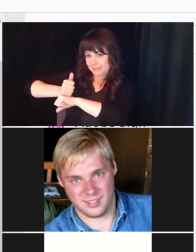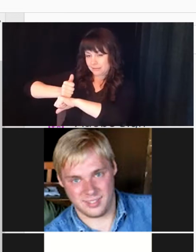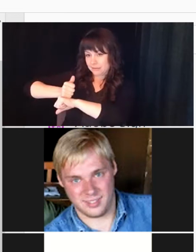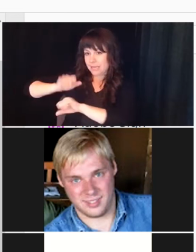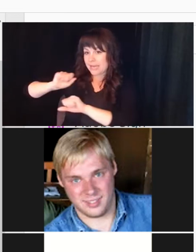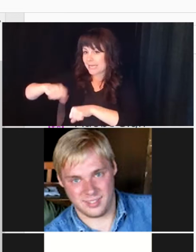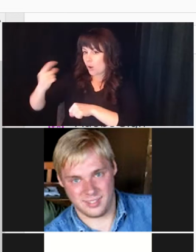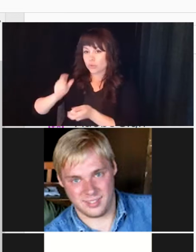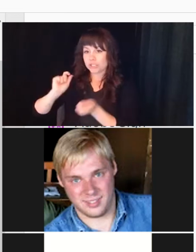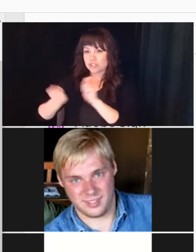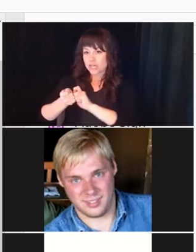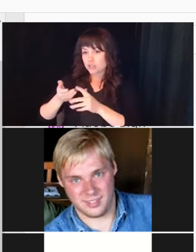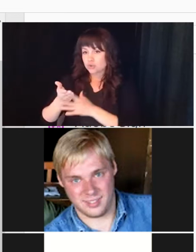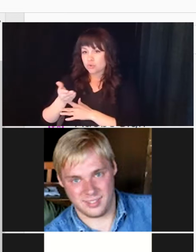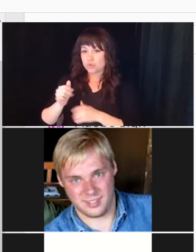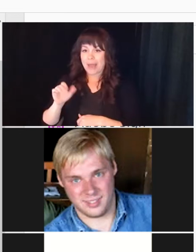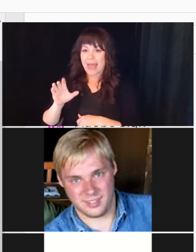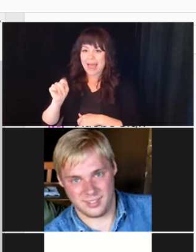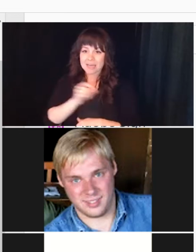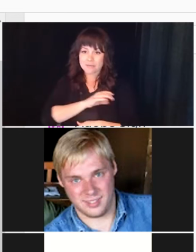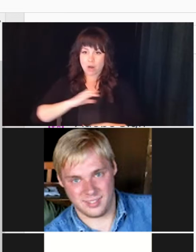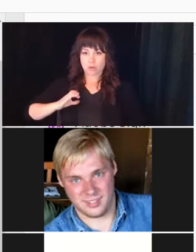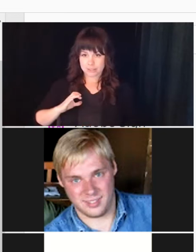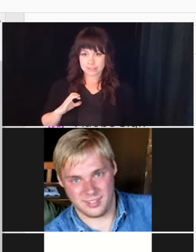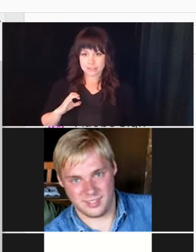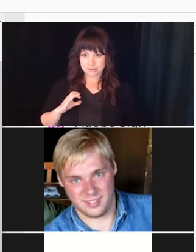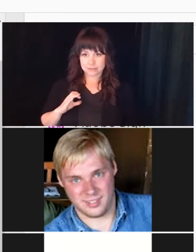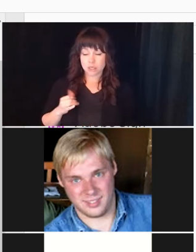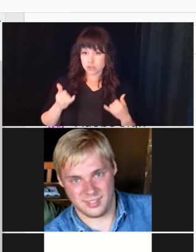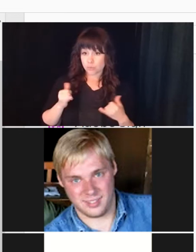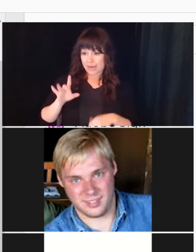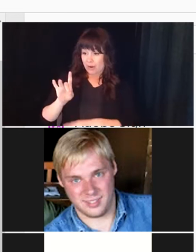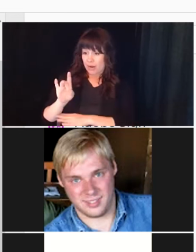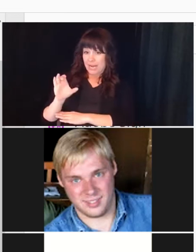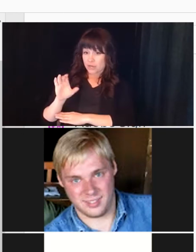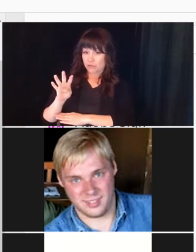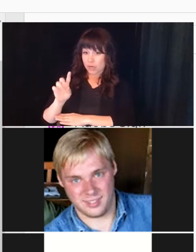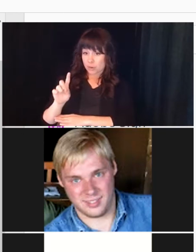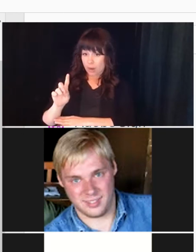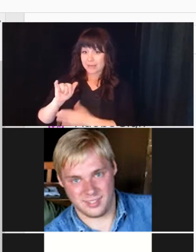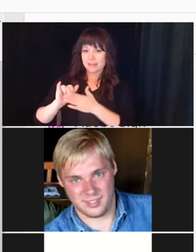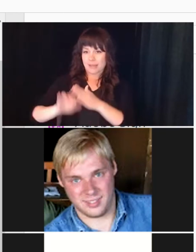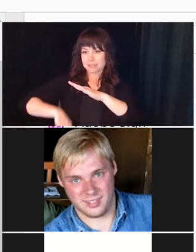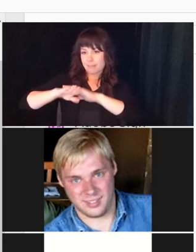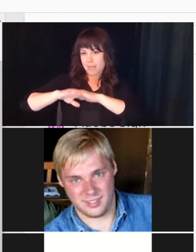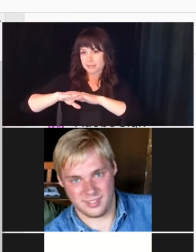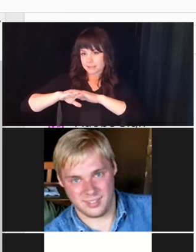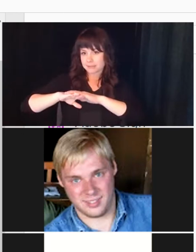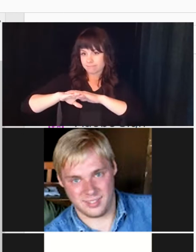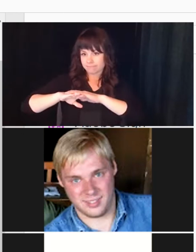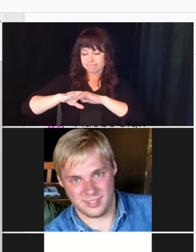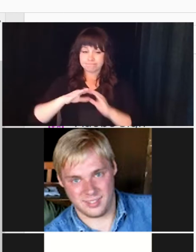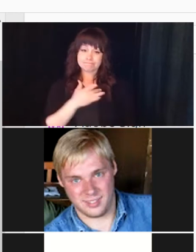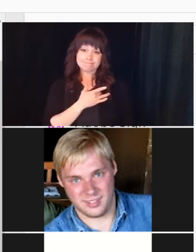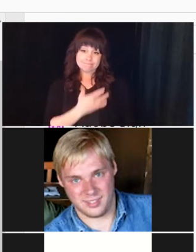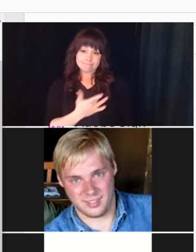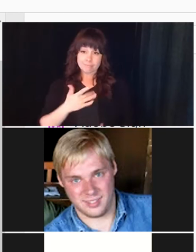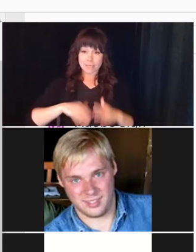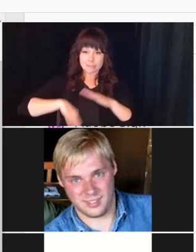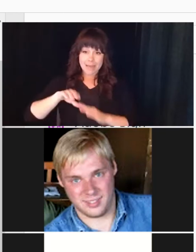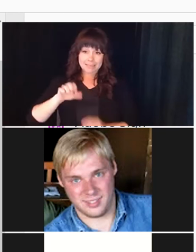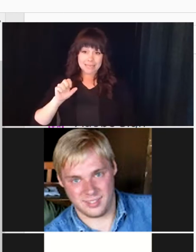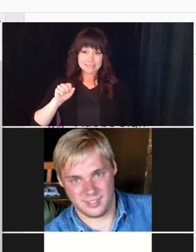So right now, 841 is the maximum. And typically, the maximum SSI rate goes